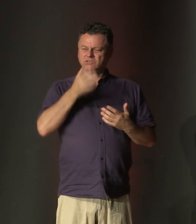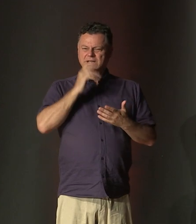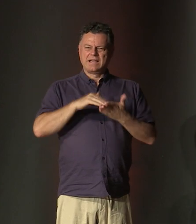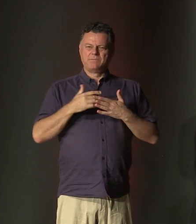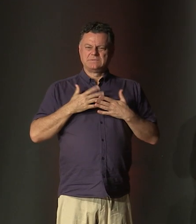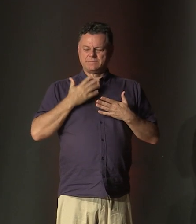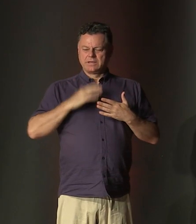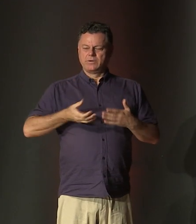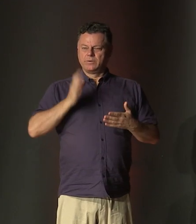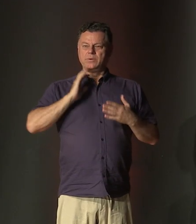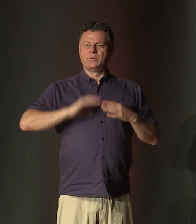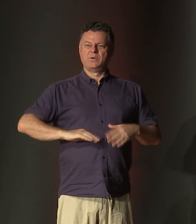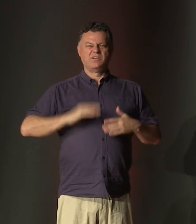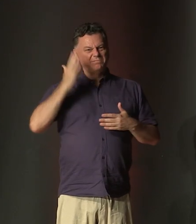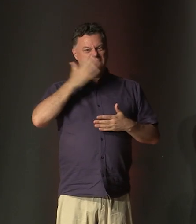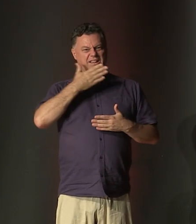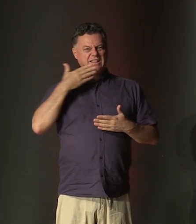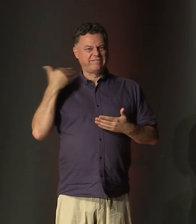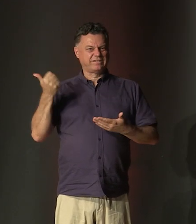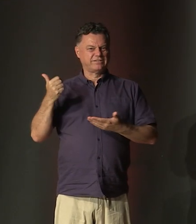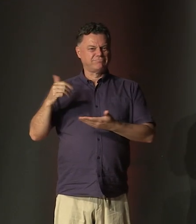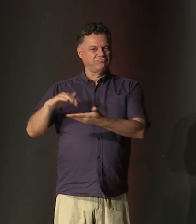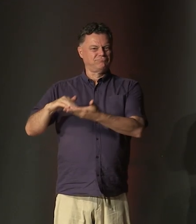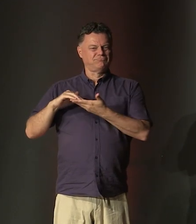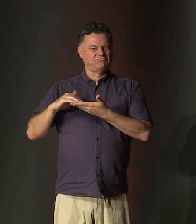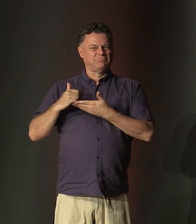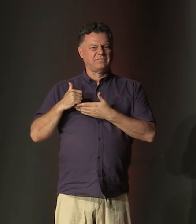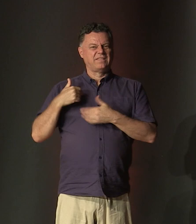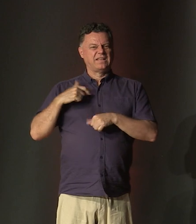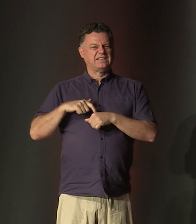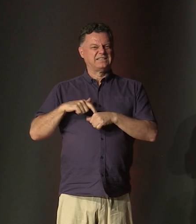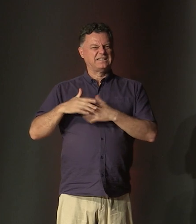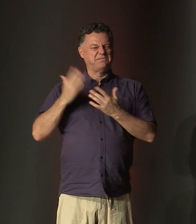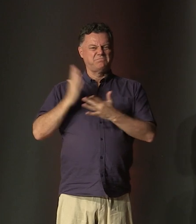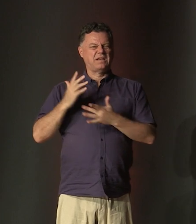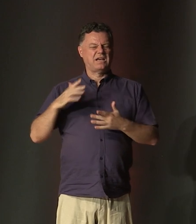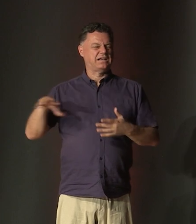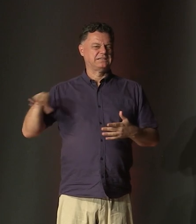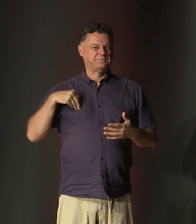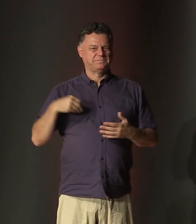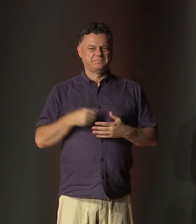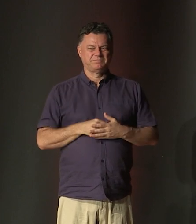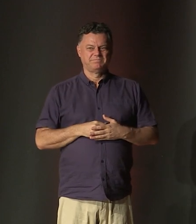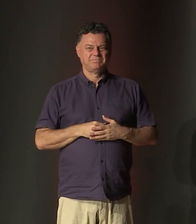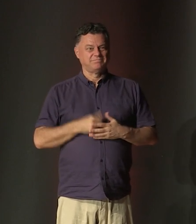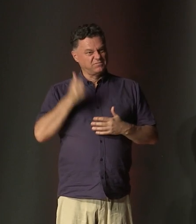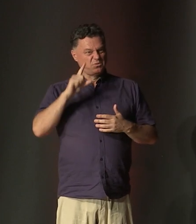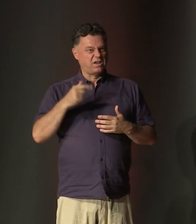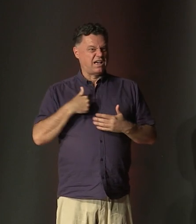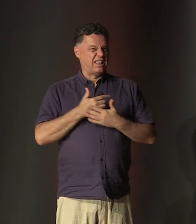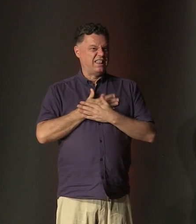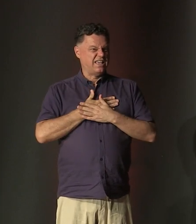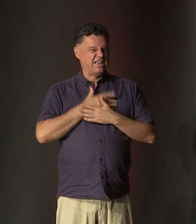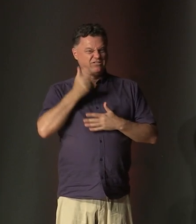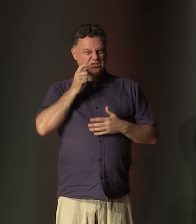An offer of compassion. This time, I accepted it. For starters, I'm a big fan of chocolate milk.